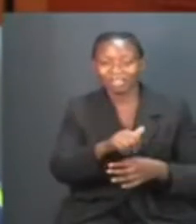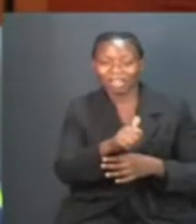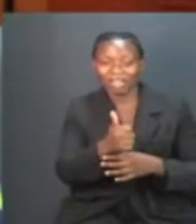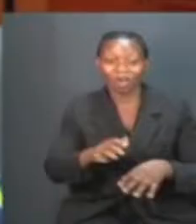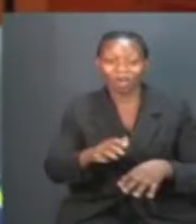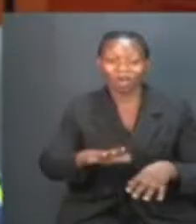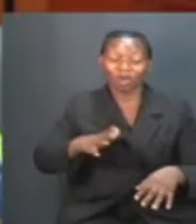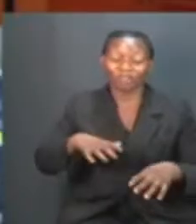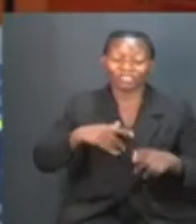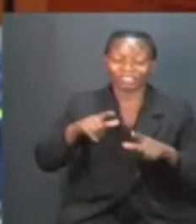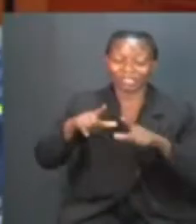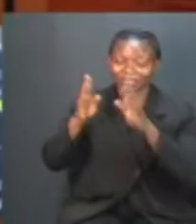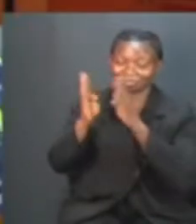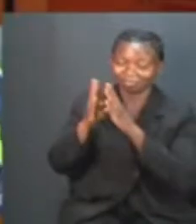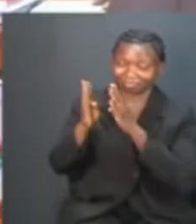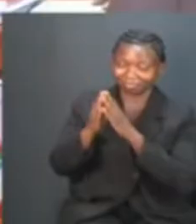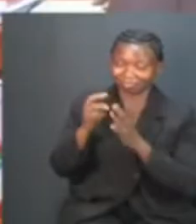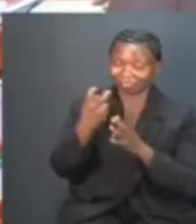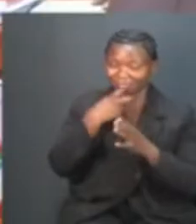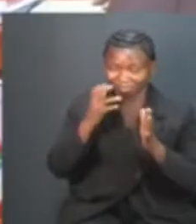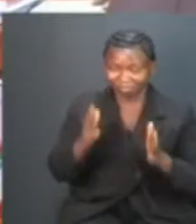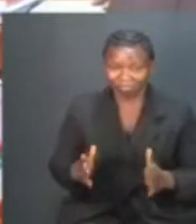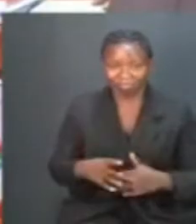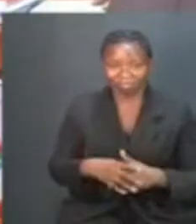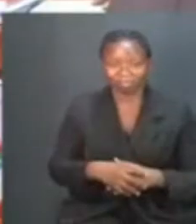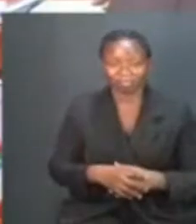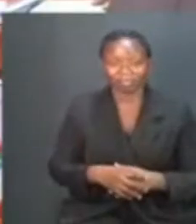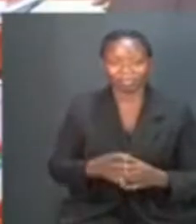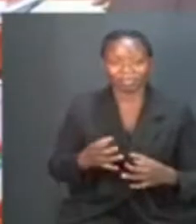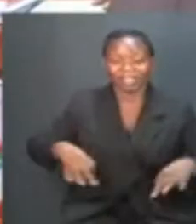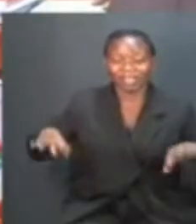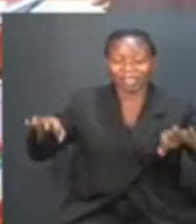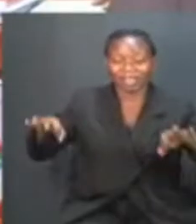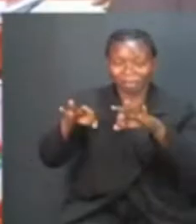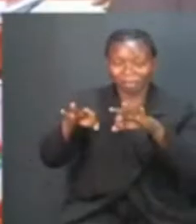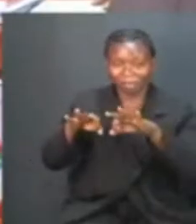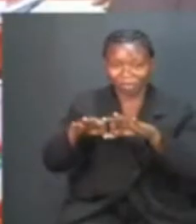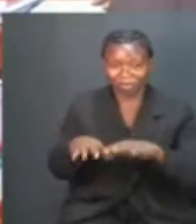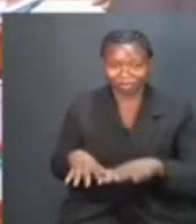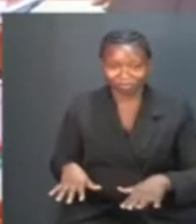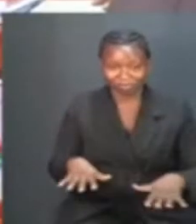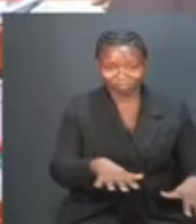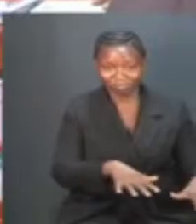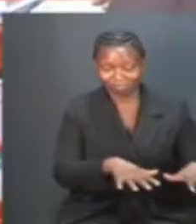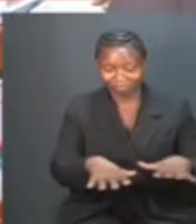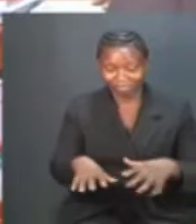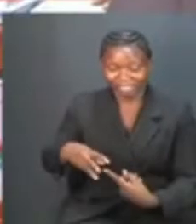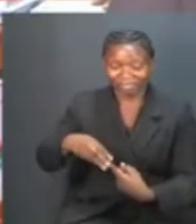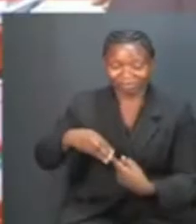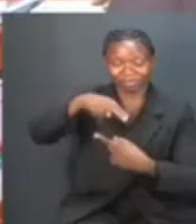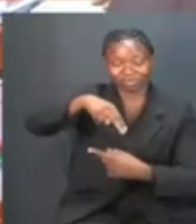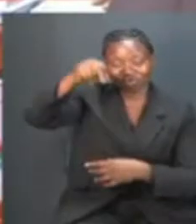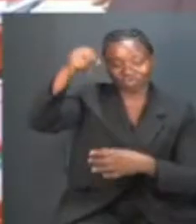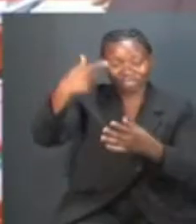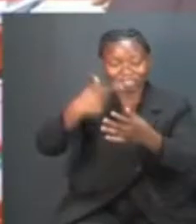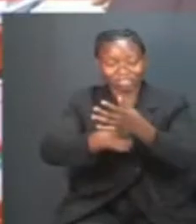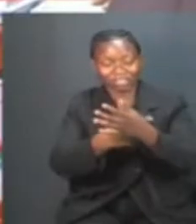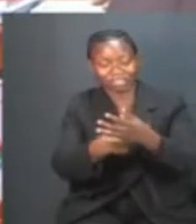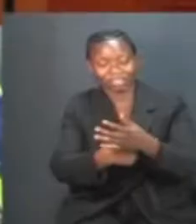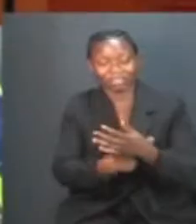official gatherings. Mr. Speaker, the importance of Fugu, especially to northern Ghana,